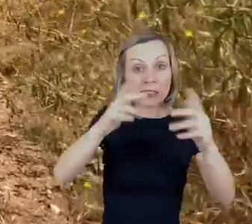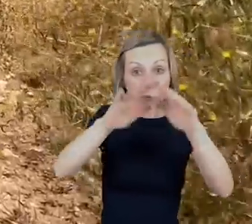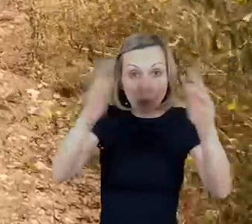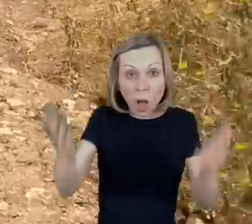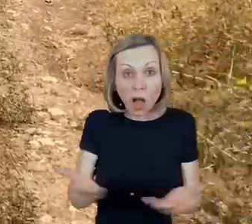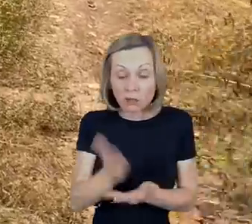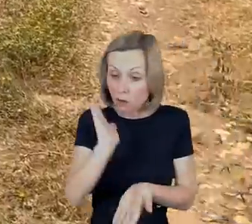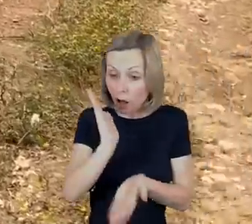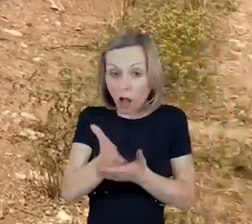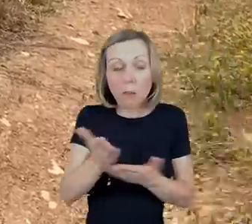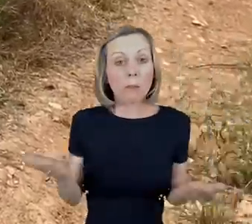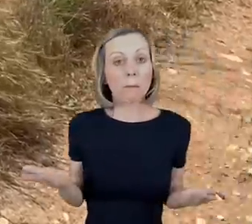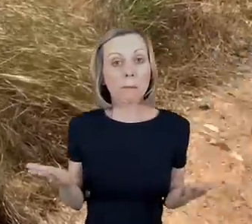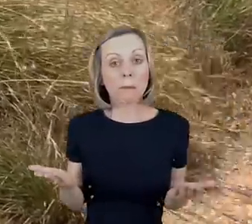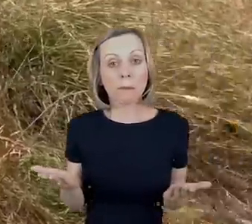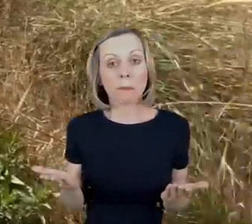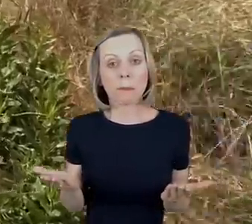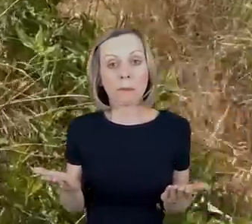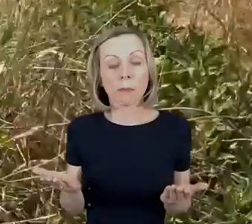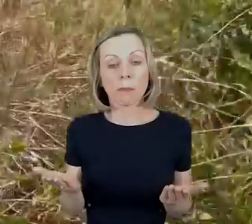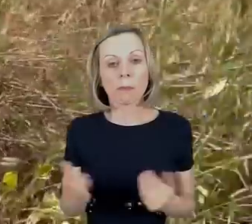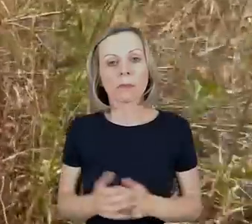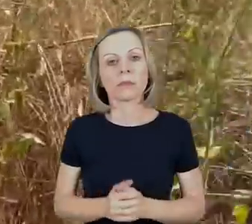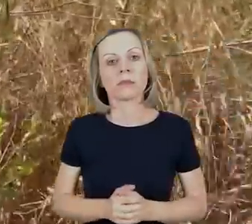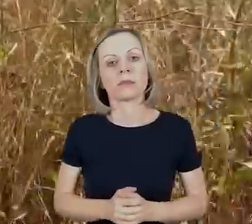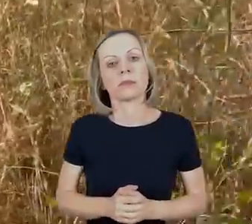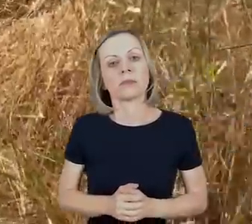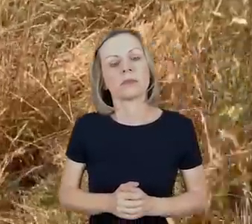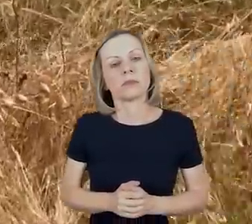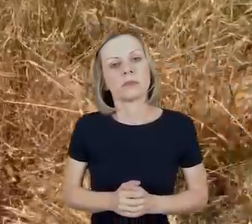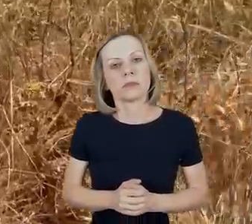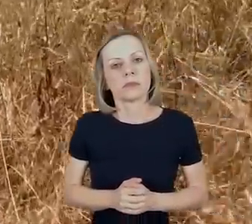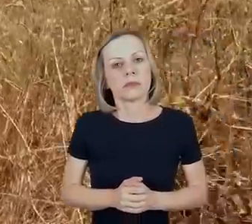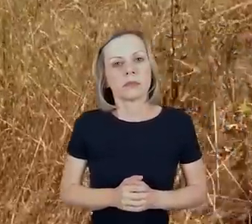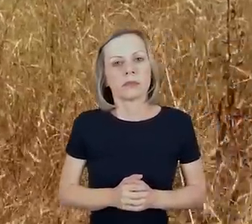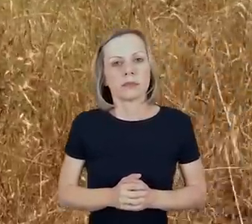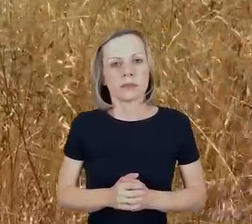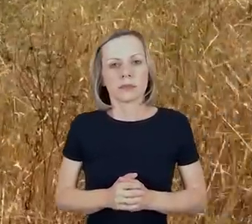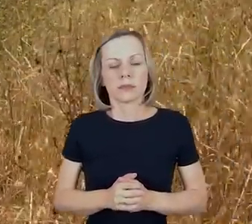You are the light of the world.